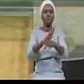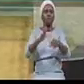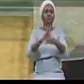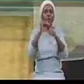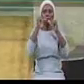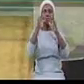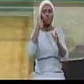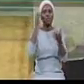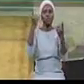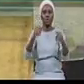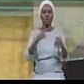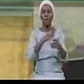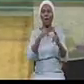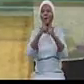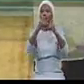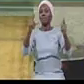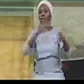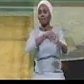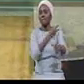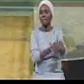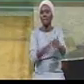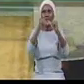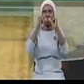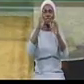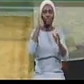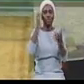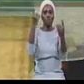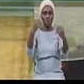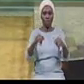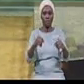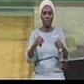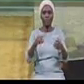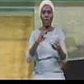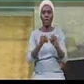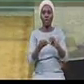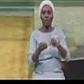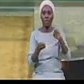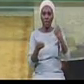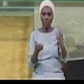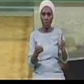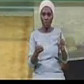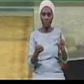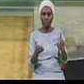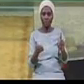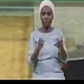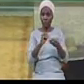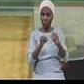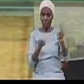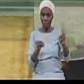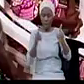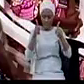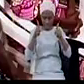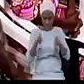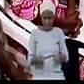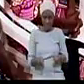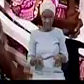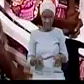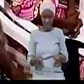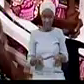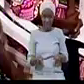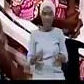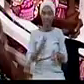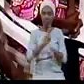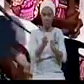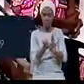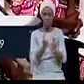Great, mighty blessings will come. Number one, personal repentance. That means you as